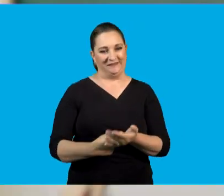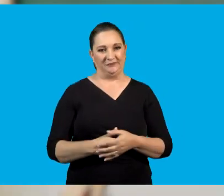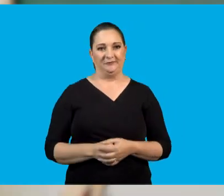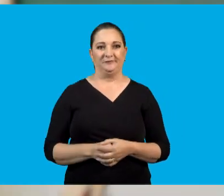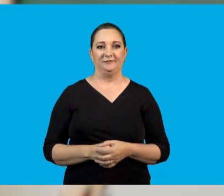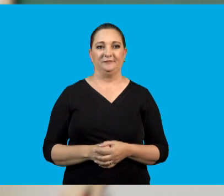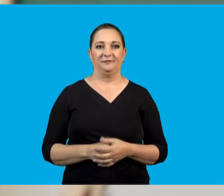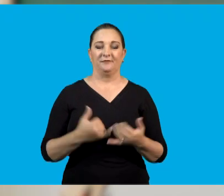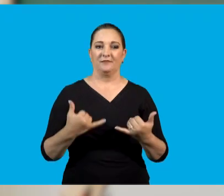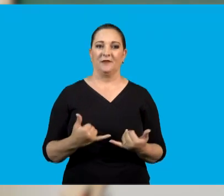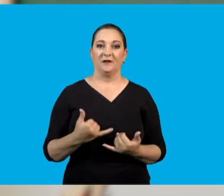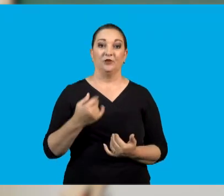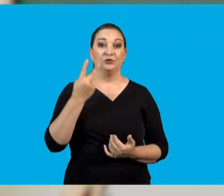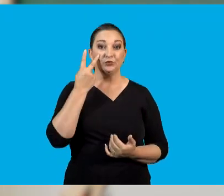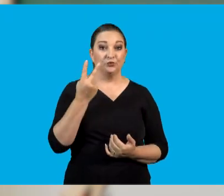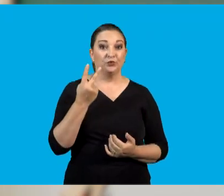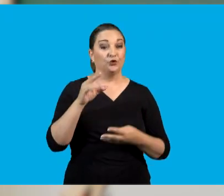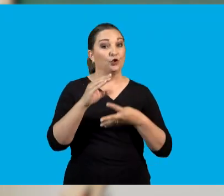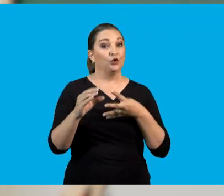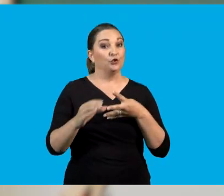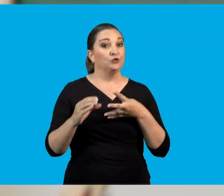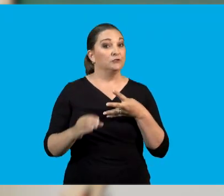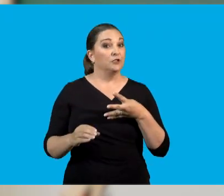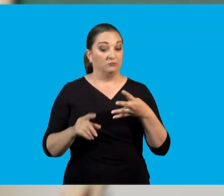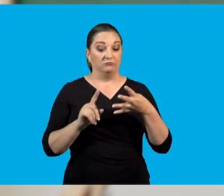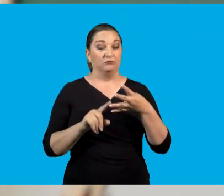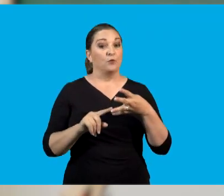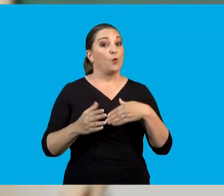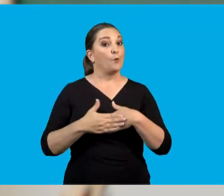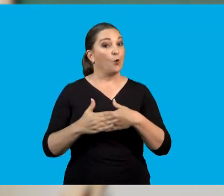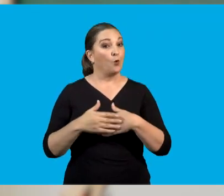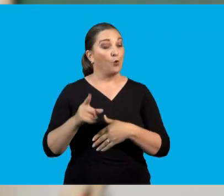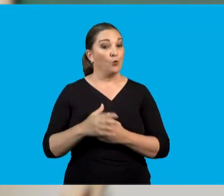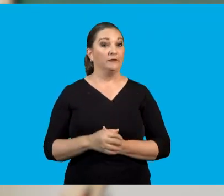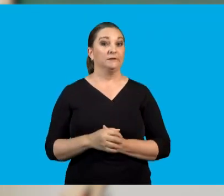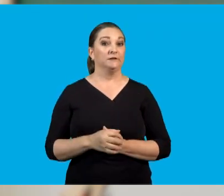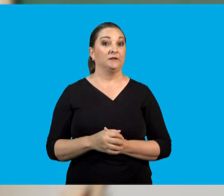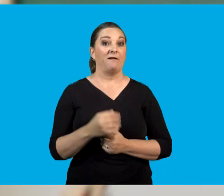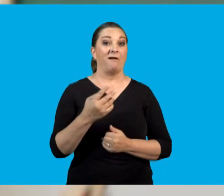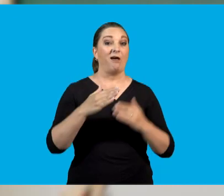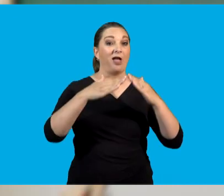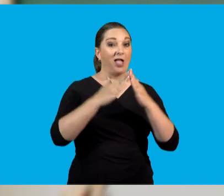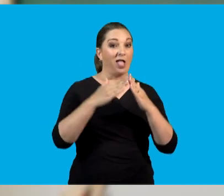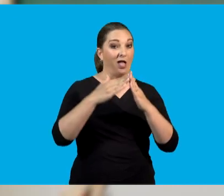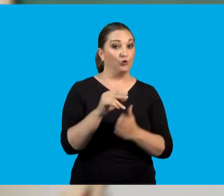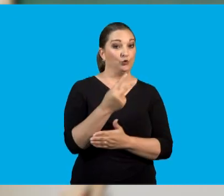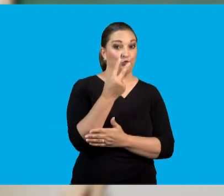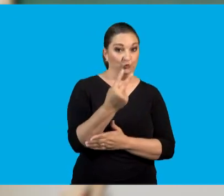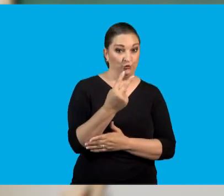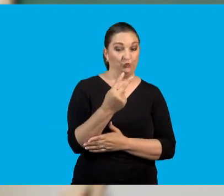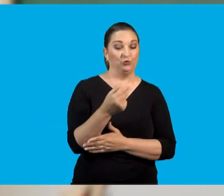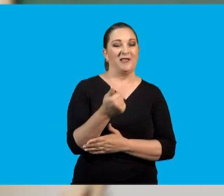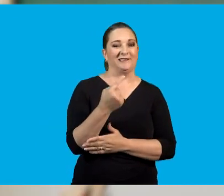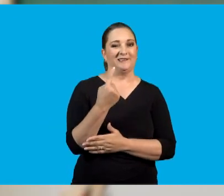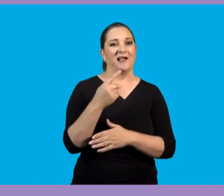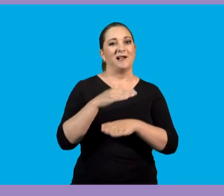SSS. Let's look at another condition for congruency, and that is when we have two angles and a